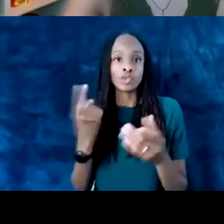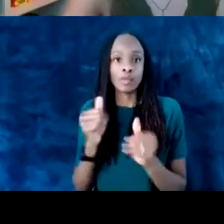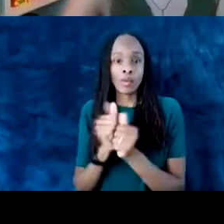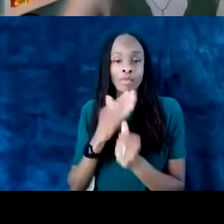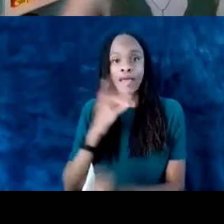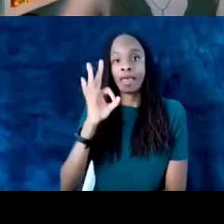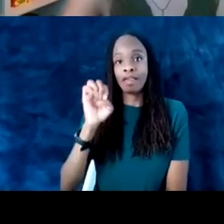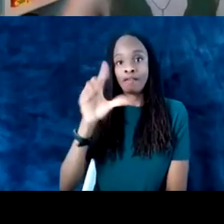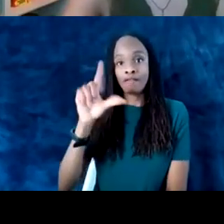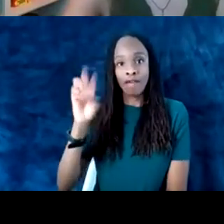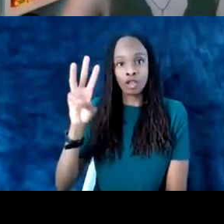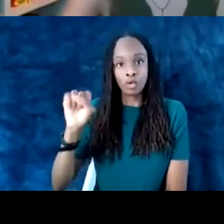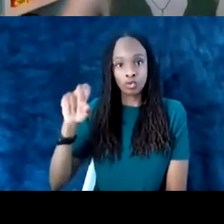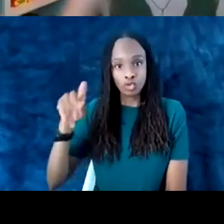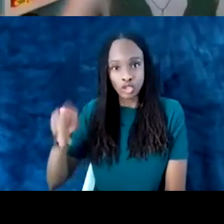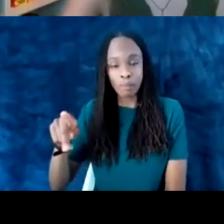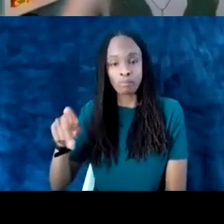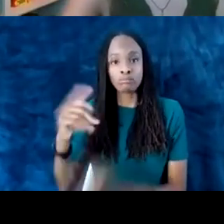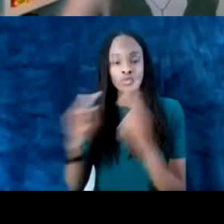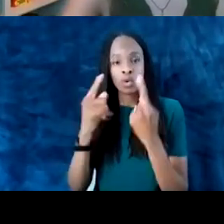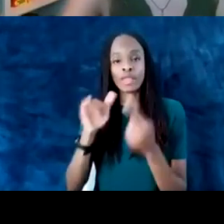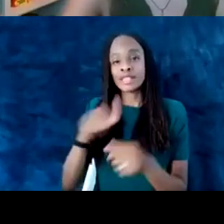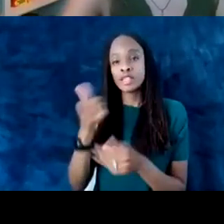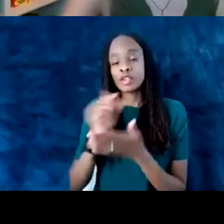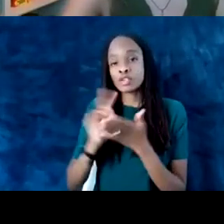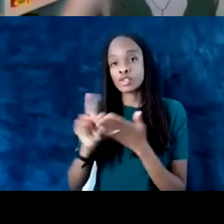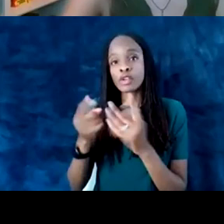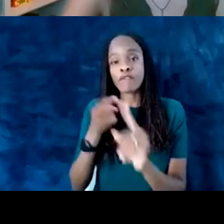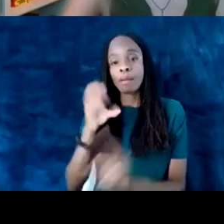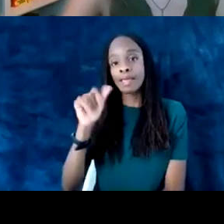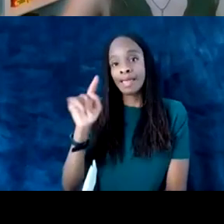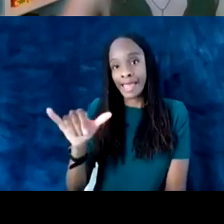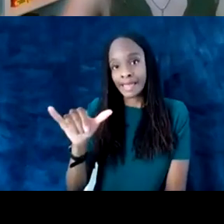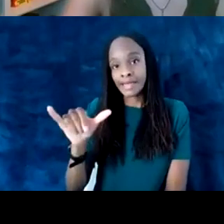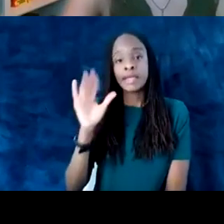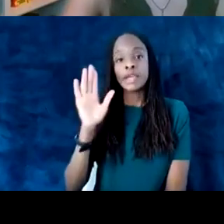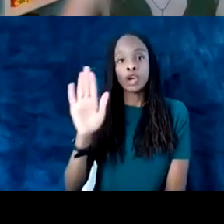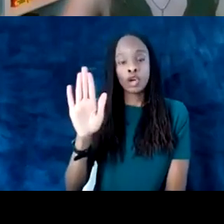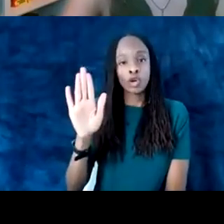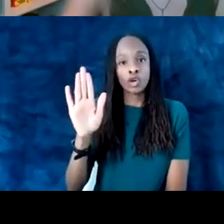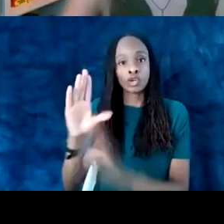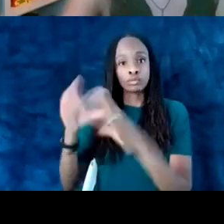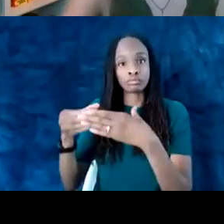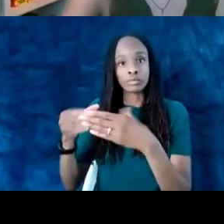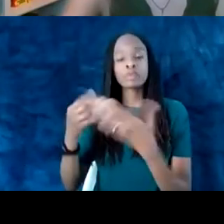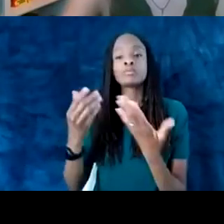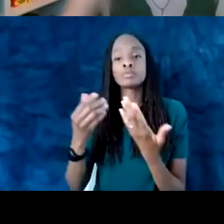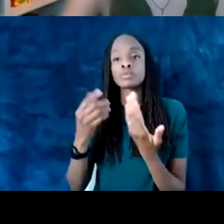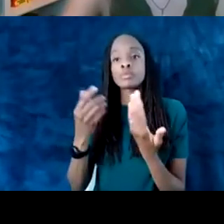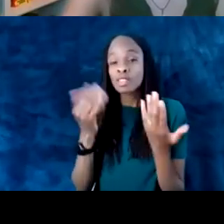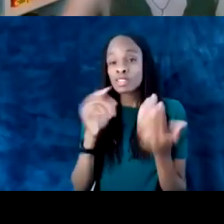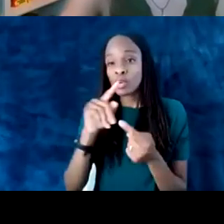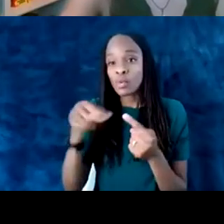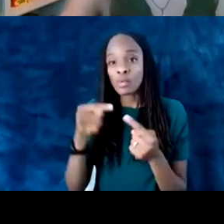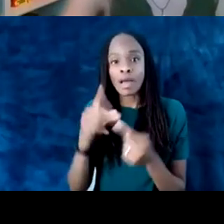is actually another study that came out of Caty's entity, but when Pat Ofterheide was there,